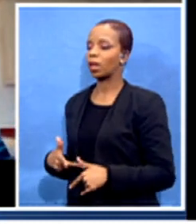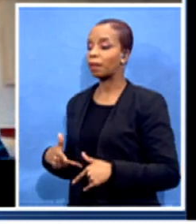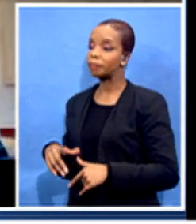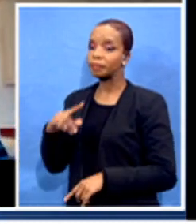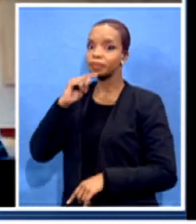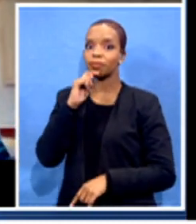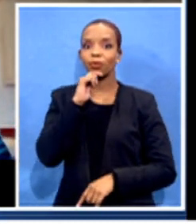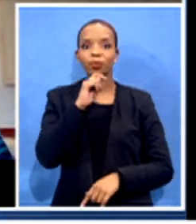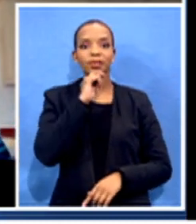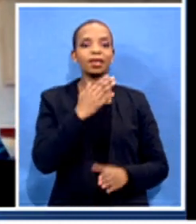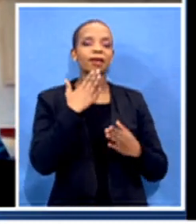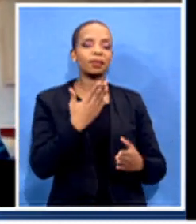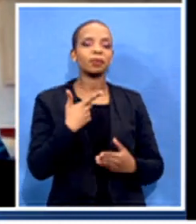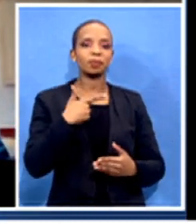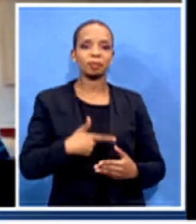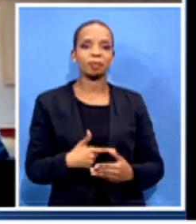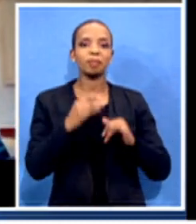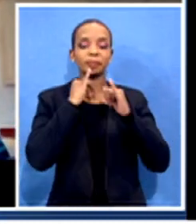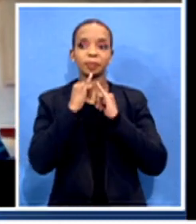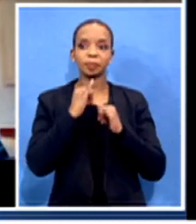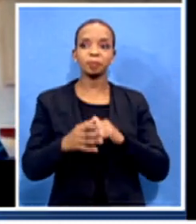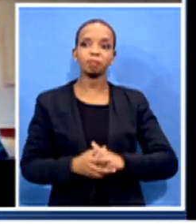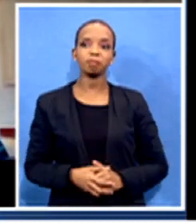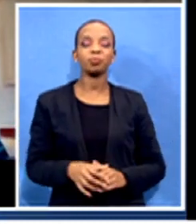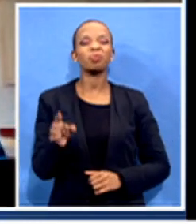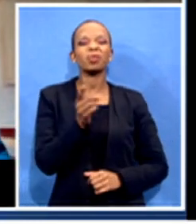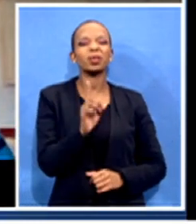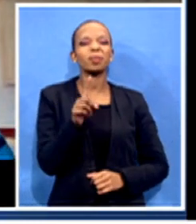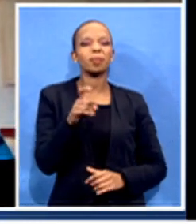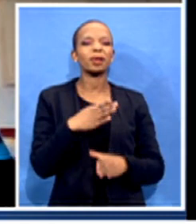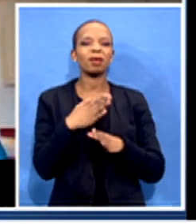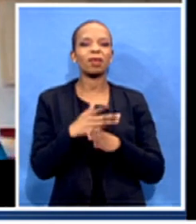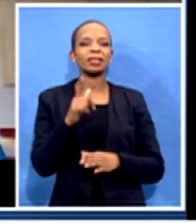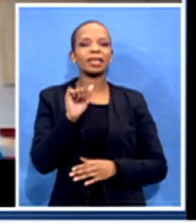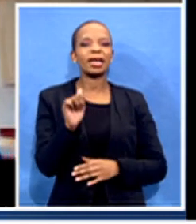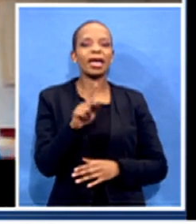having me in your show. What are the main functions of the app? How does it work?